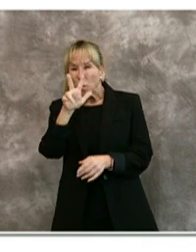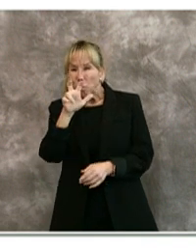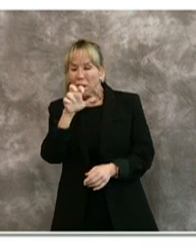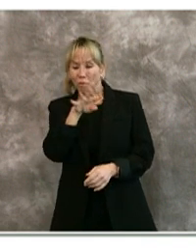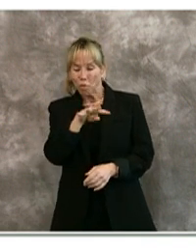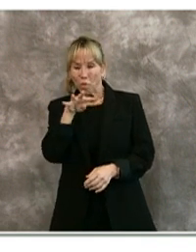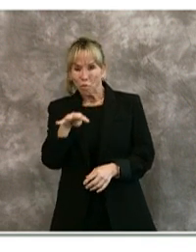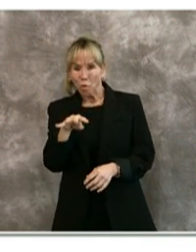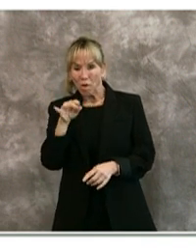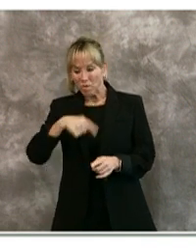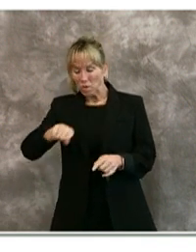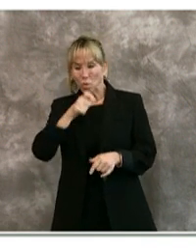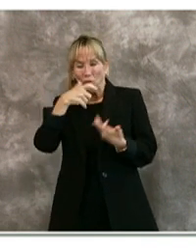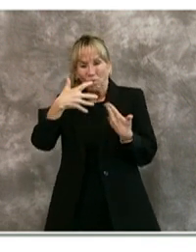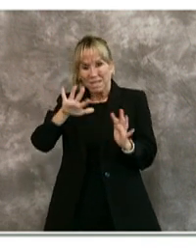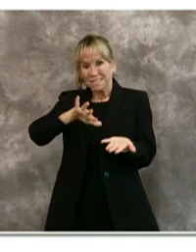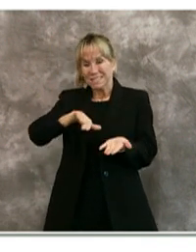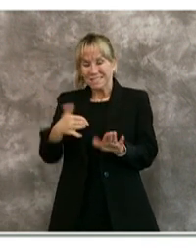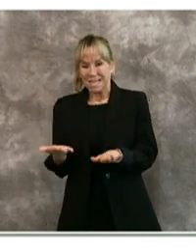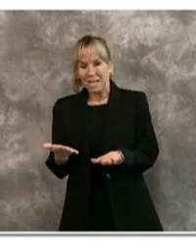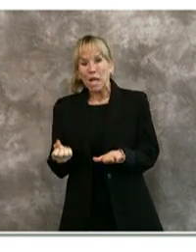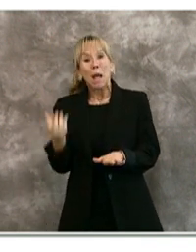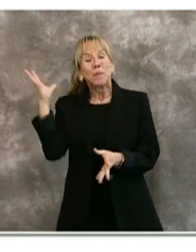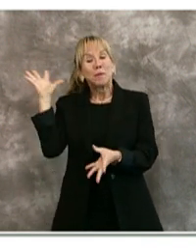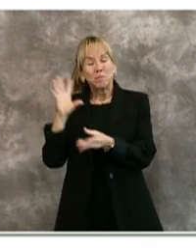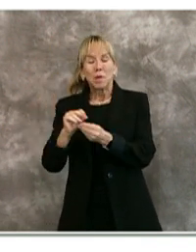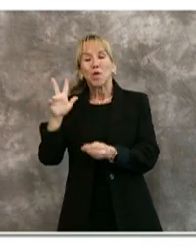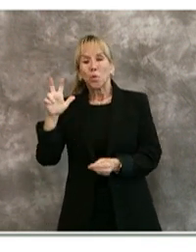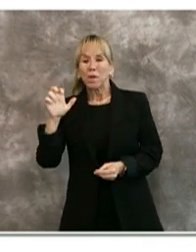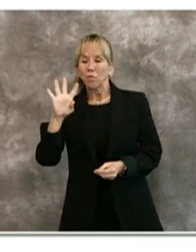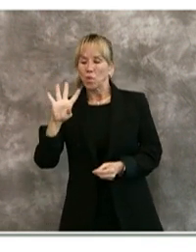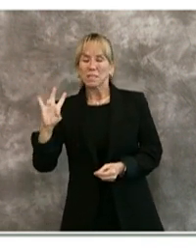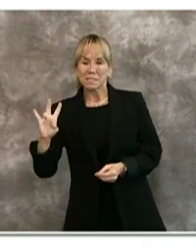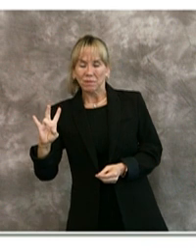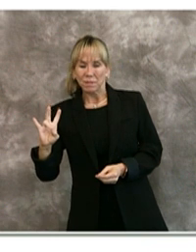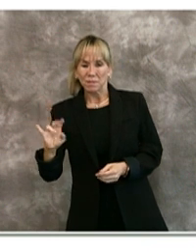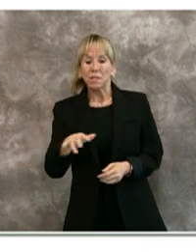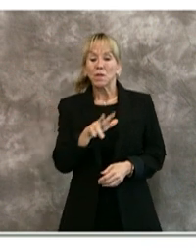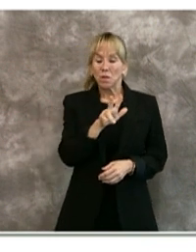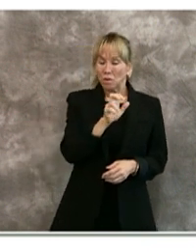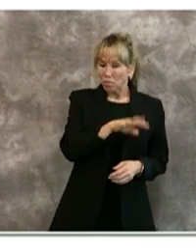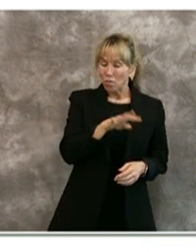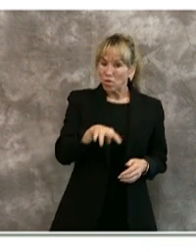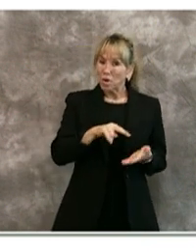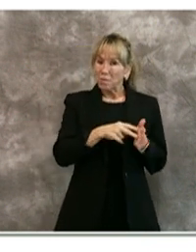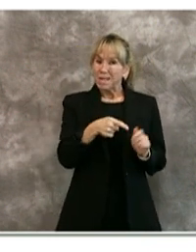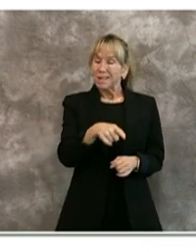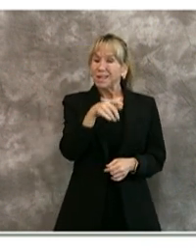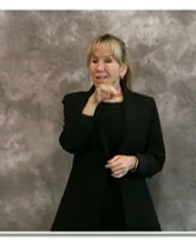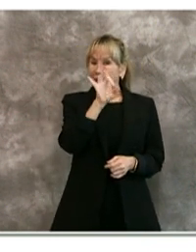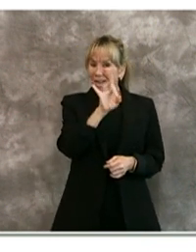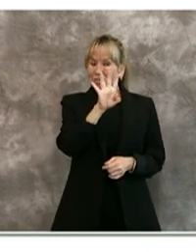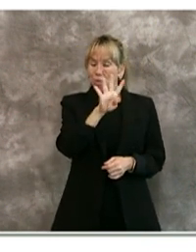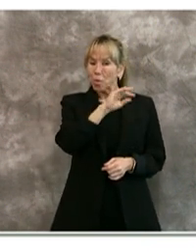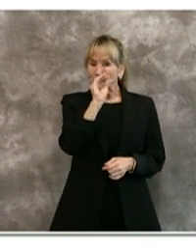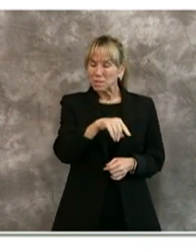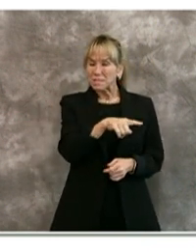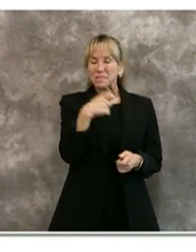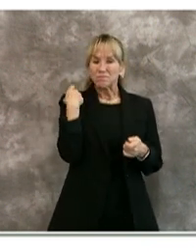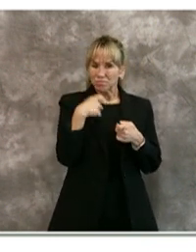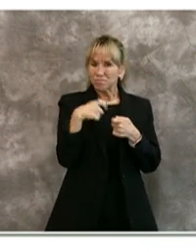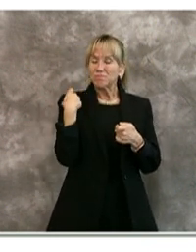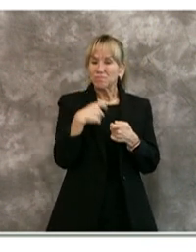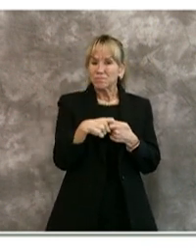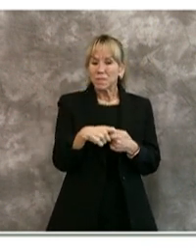344 out of 347. Of this total, 148 or 43% are Hispanic or